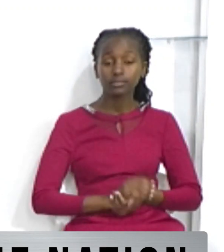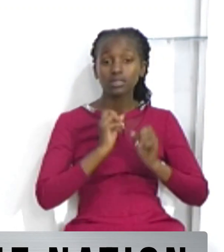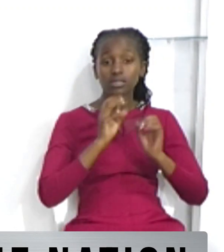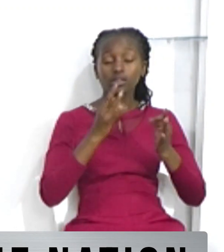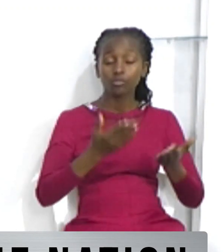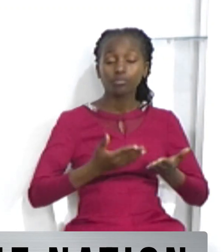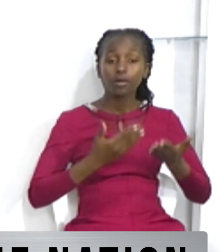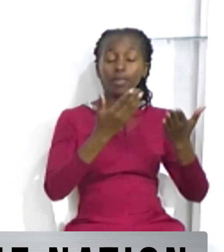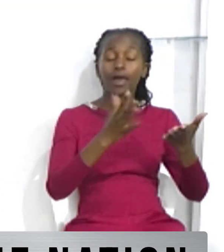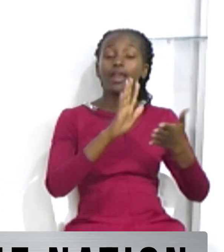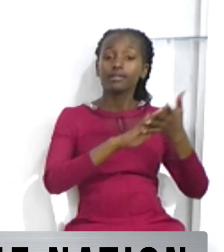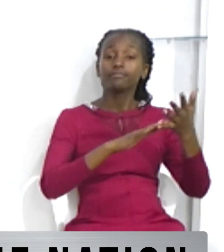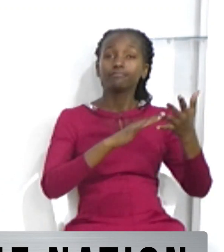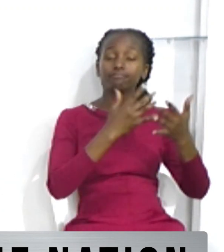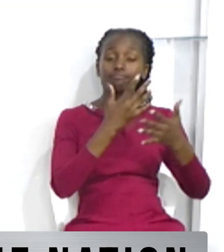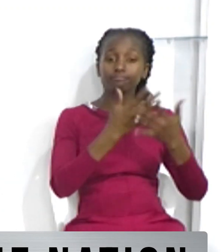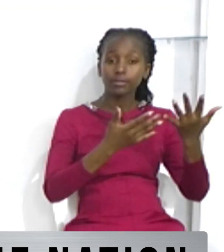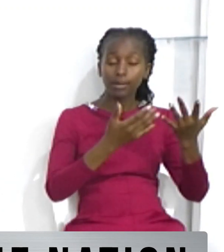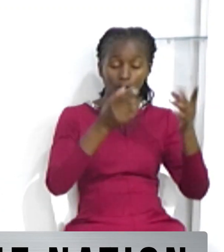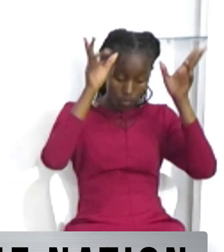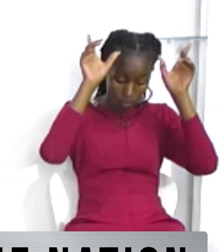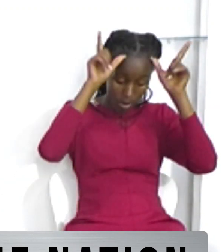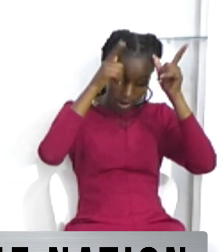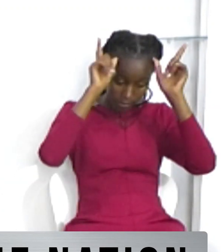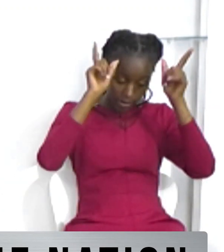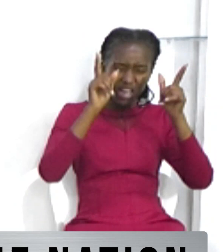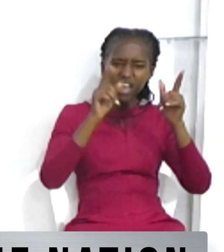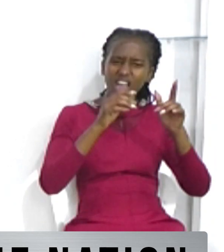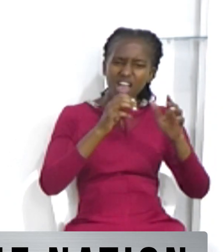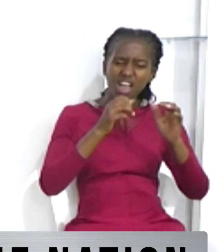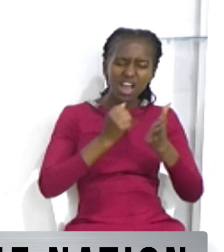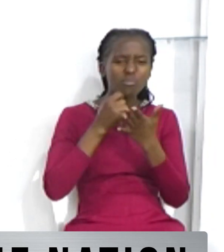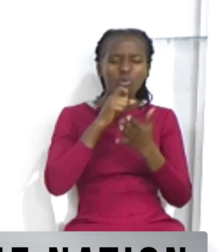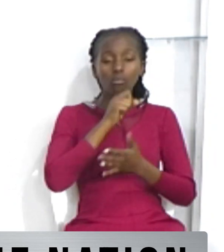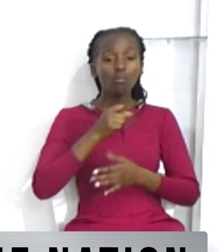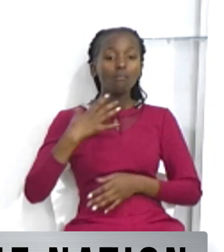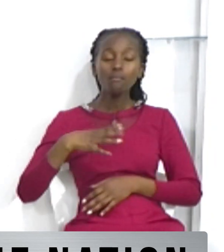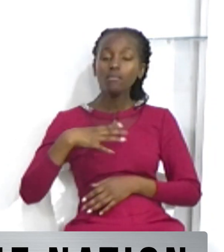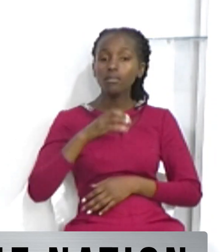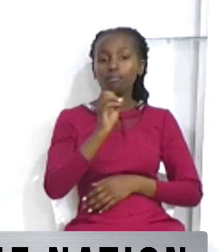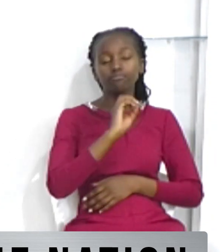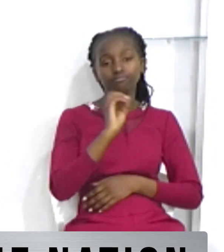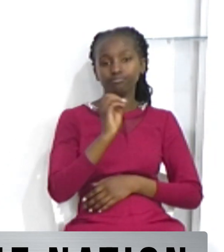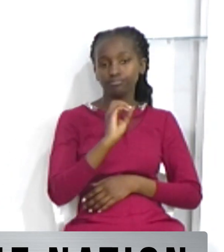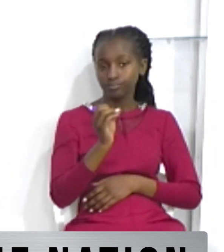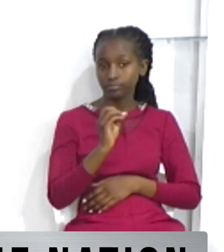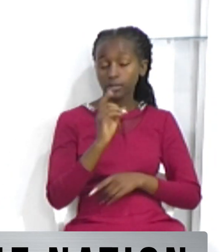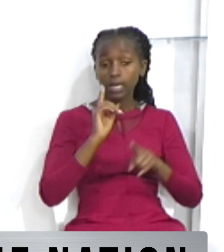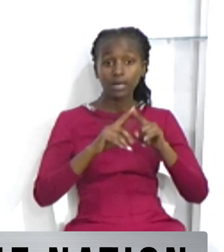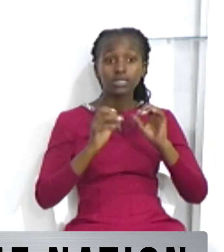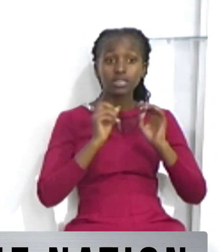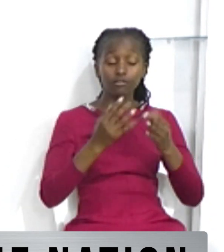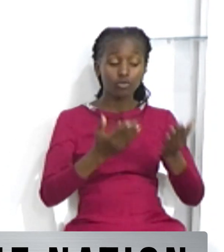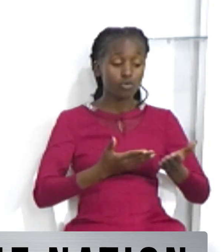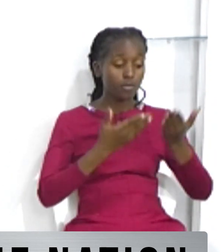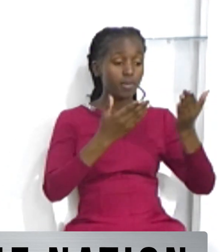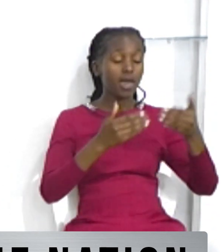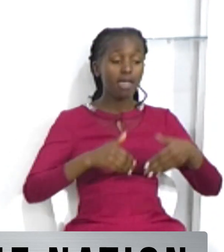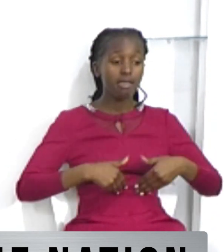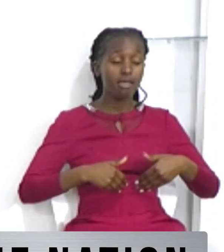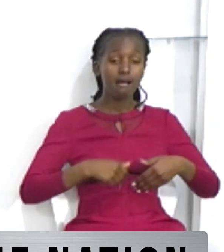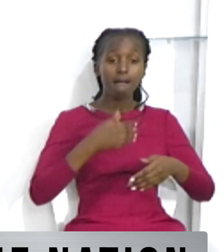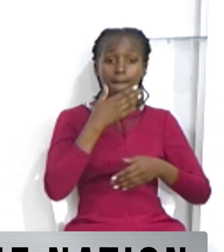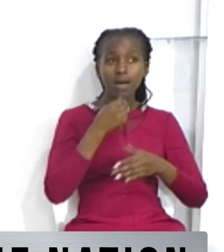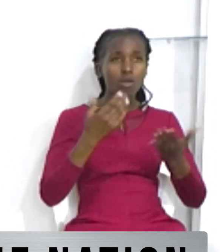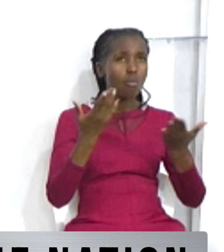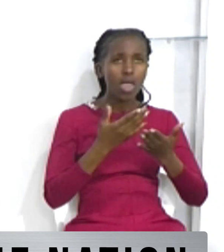Internet for the old people won't help much. A young man, maybe somewhere